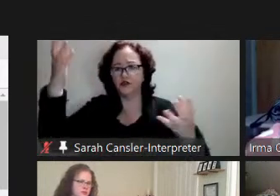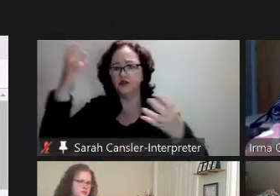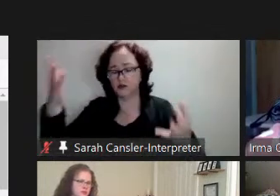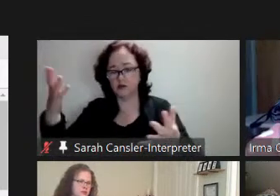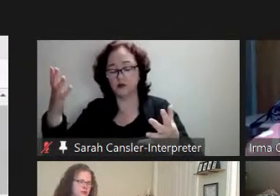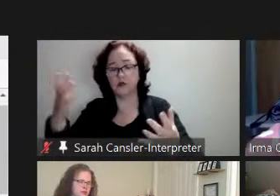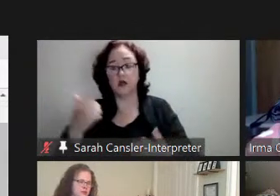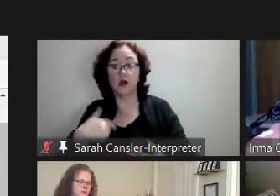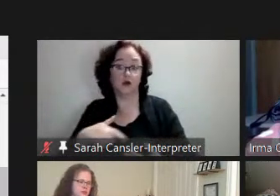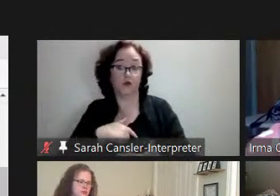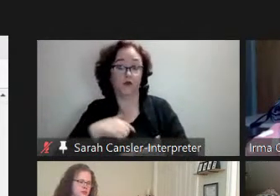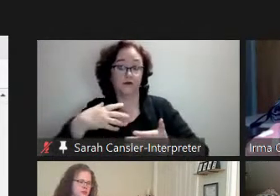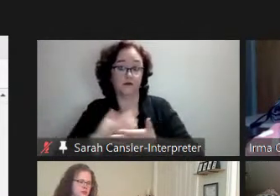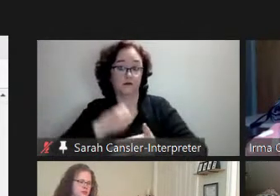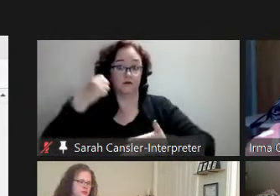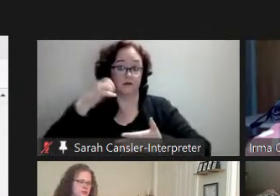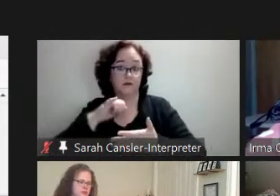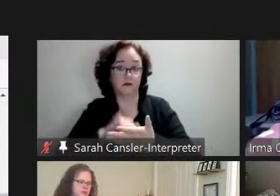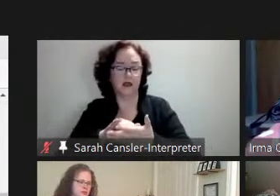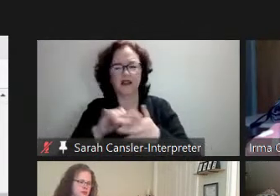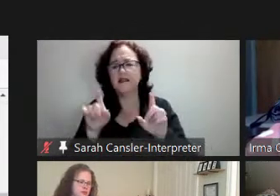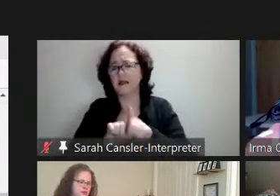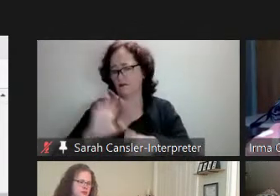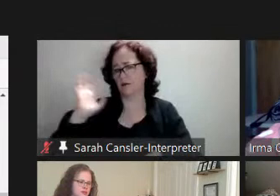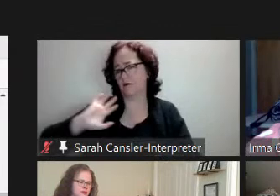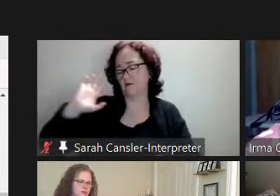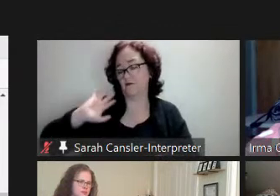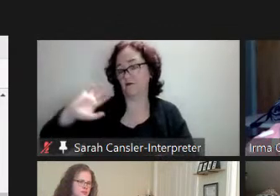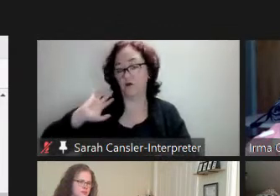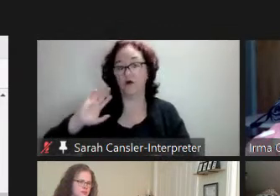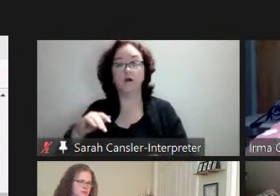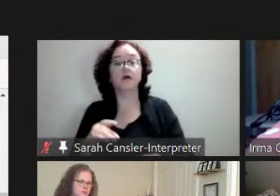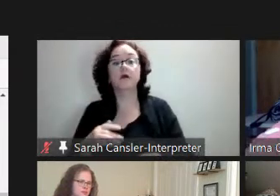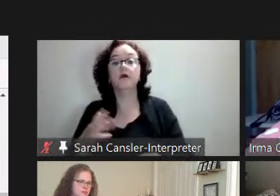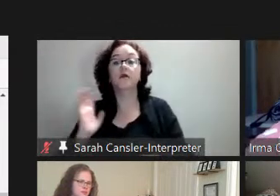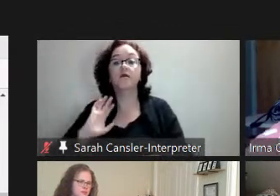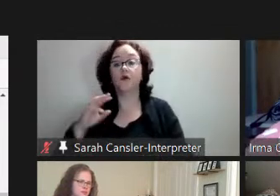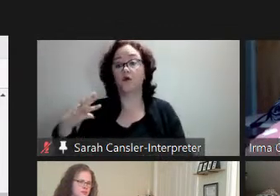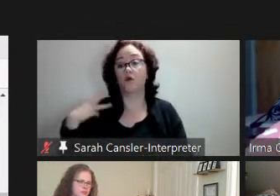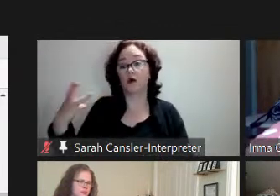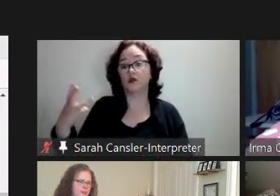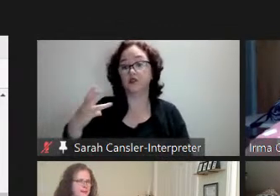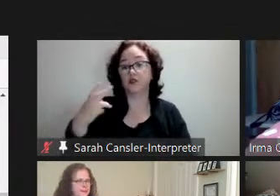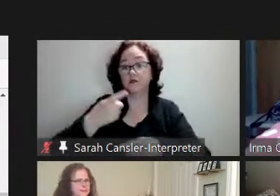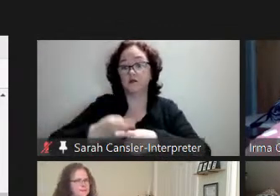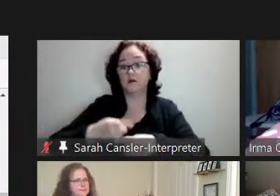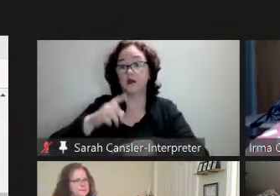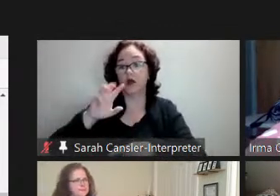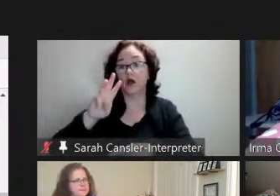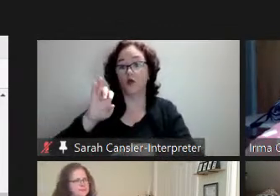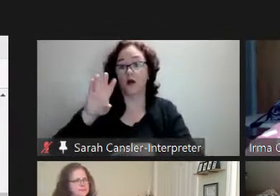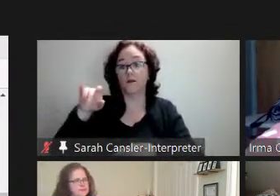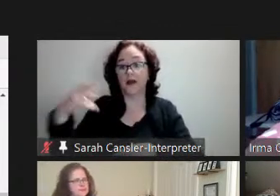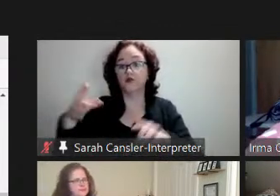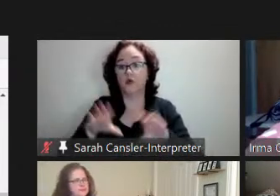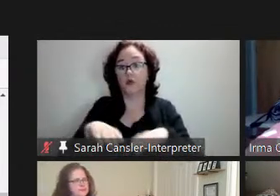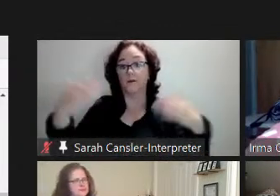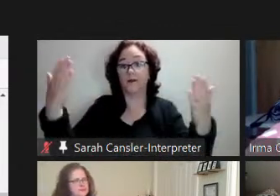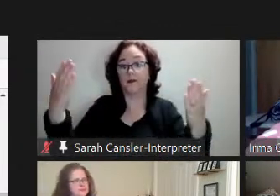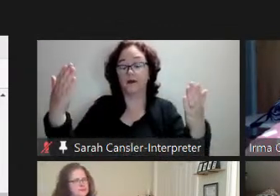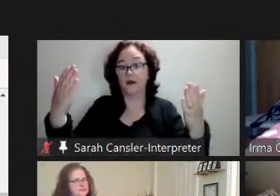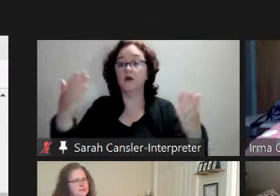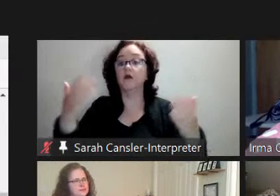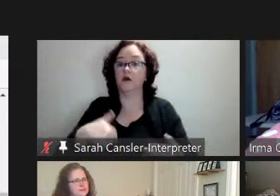past. And when like Washington Wabash was opened, we definitely had a